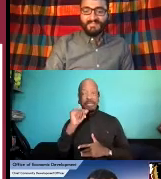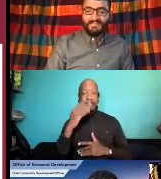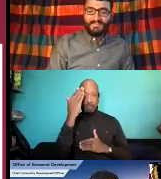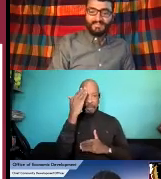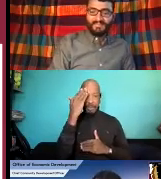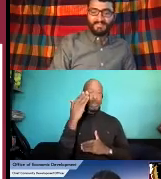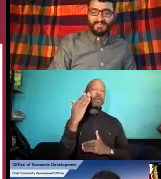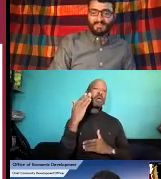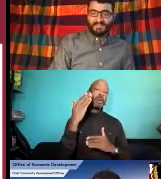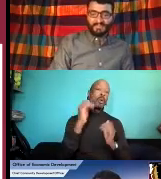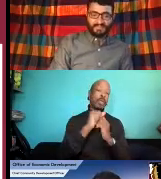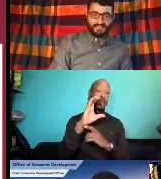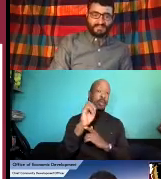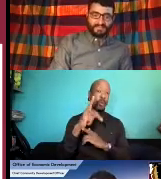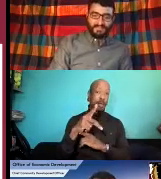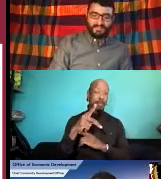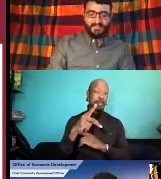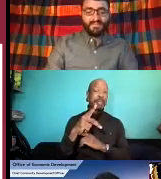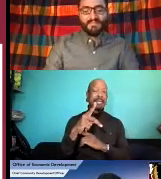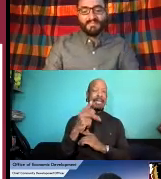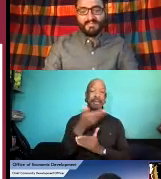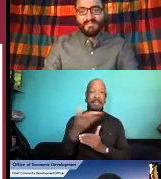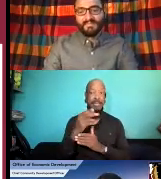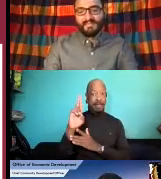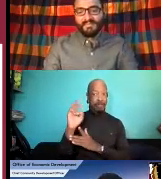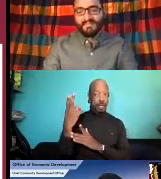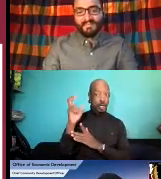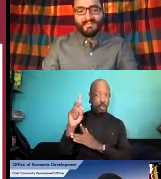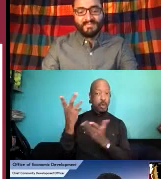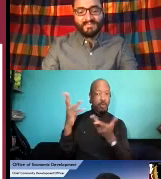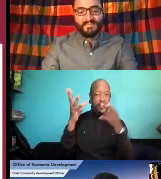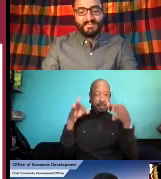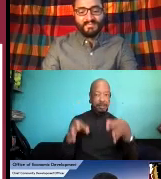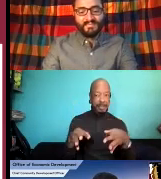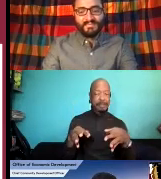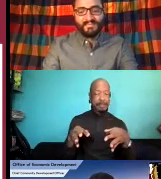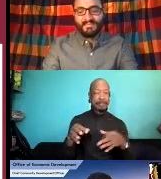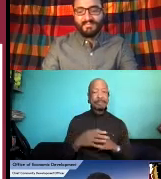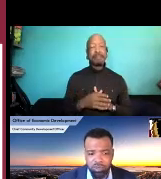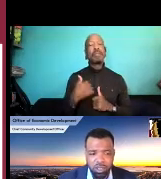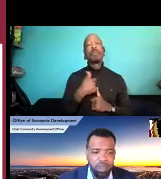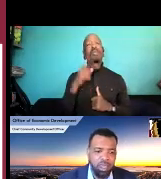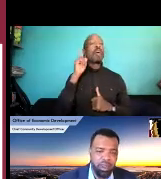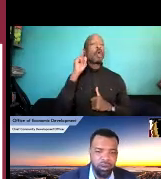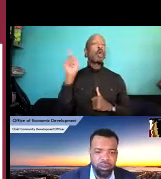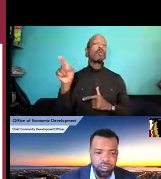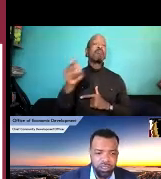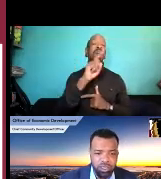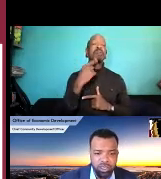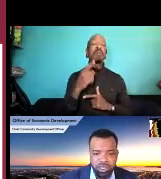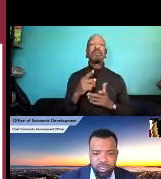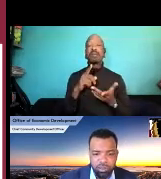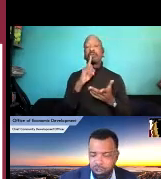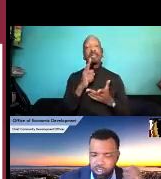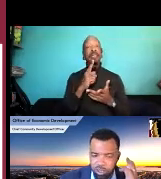with cooperatives and kind of, all the stuff that Ricardo went over. And we've heard that, this is one of the main barriers